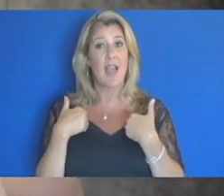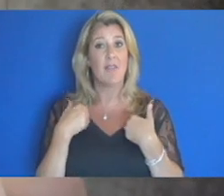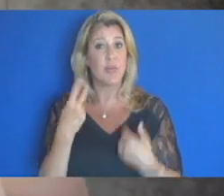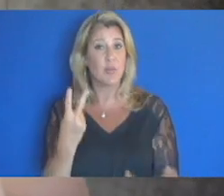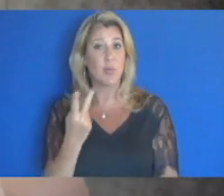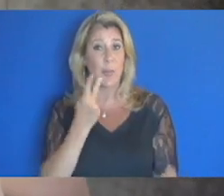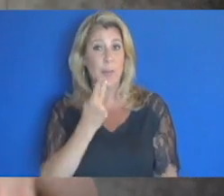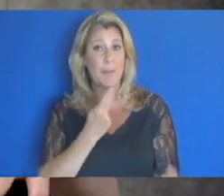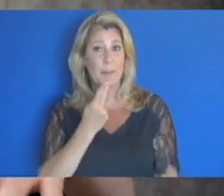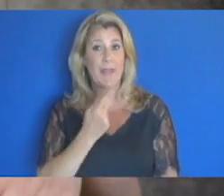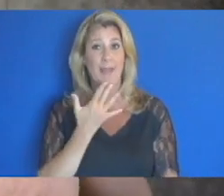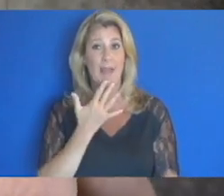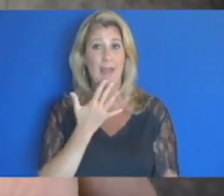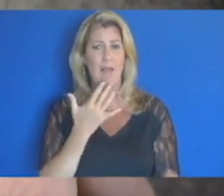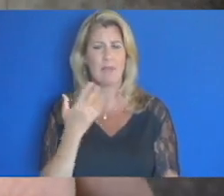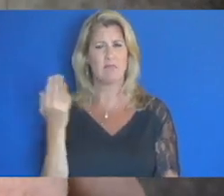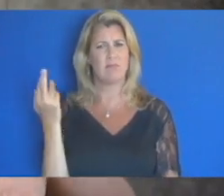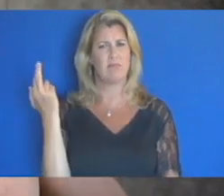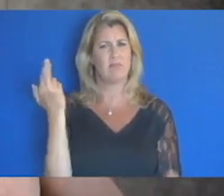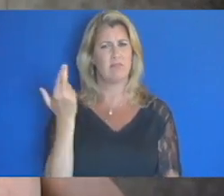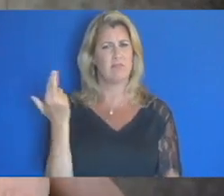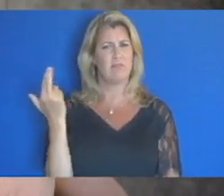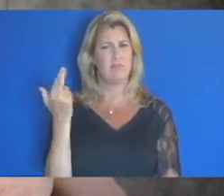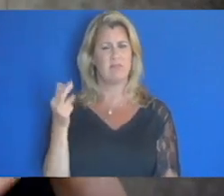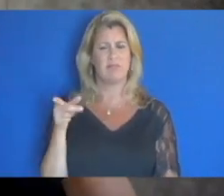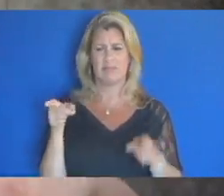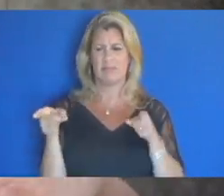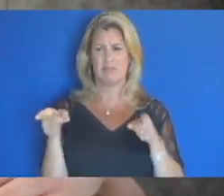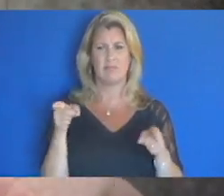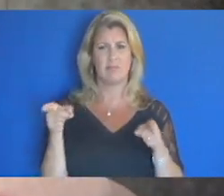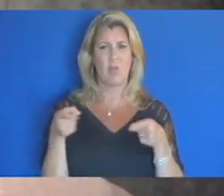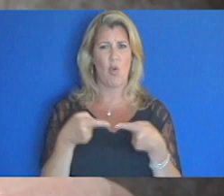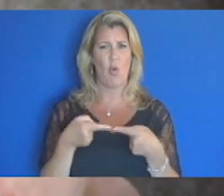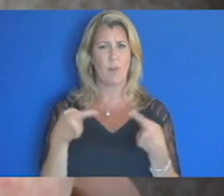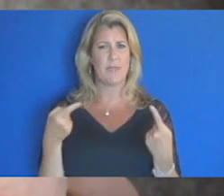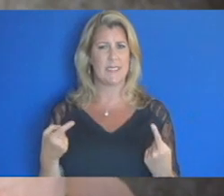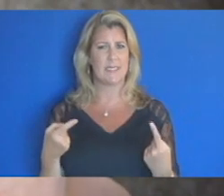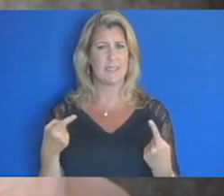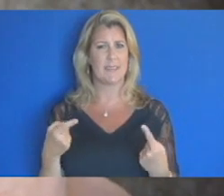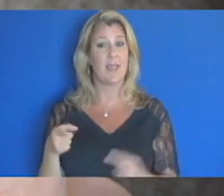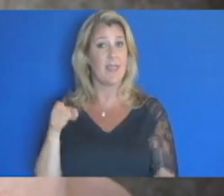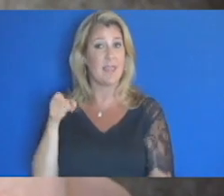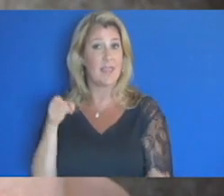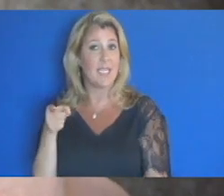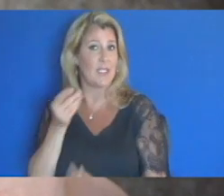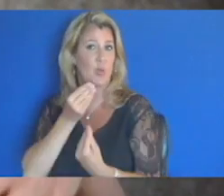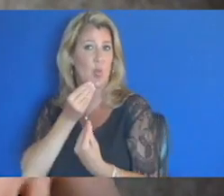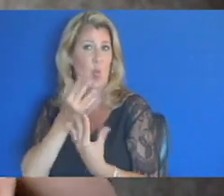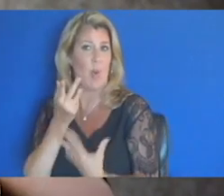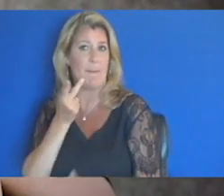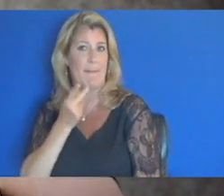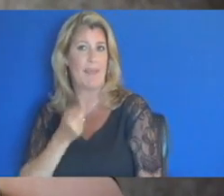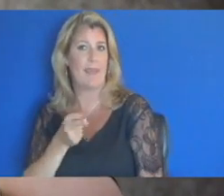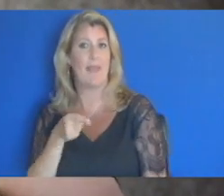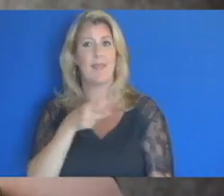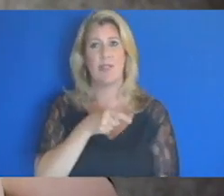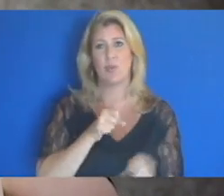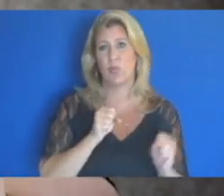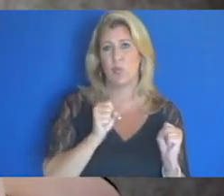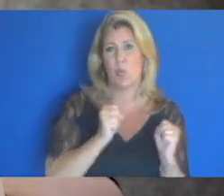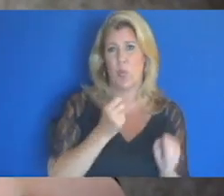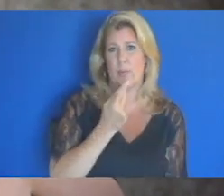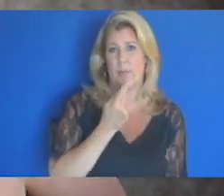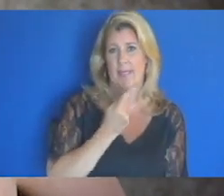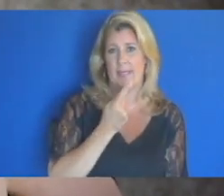two pink colors, and you might be wondering why they are on opposite sides. This one is a warm pink and this one is